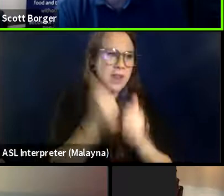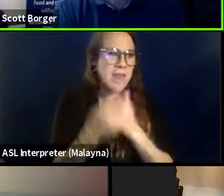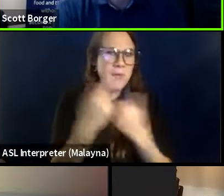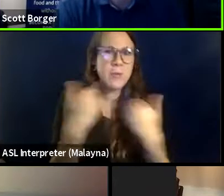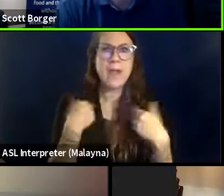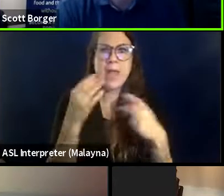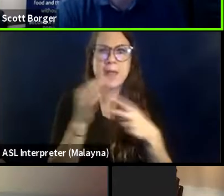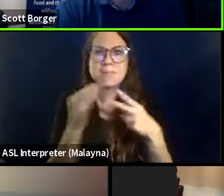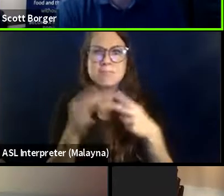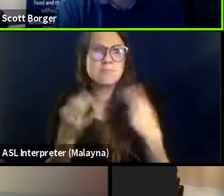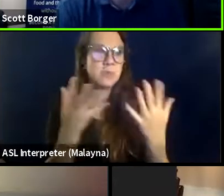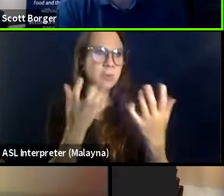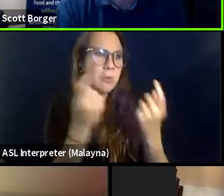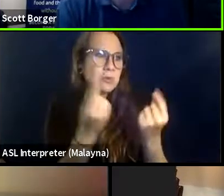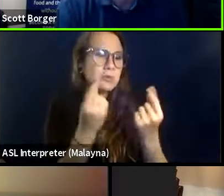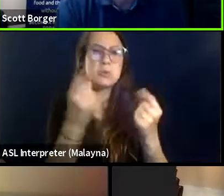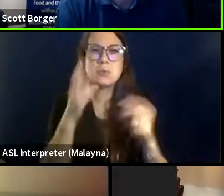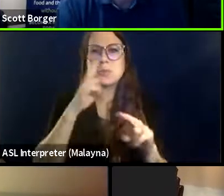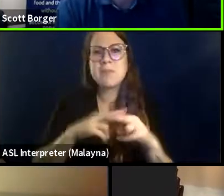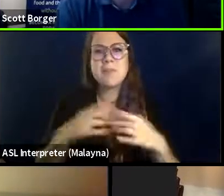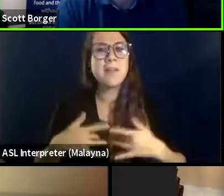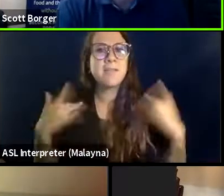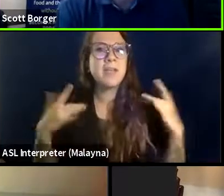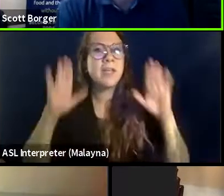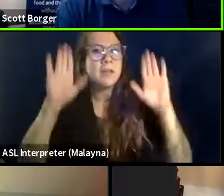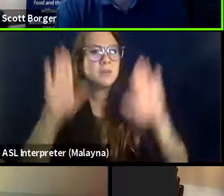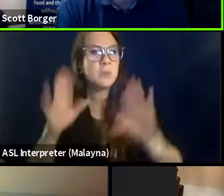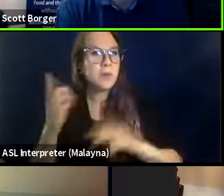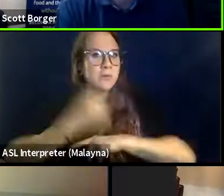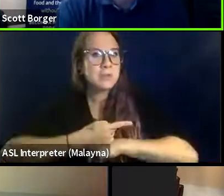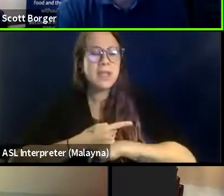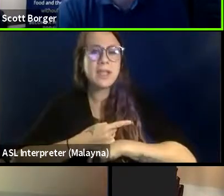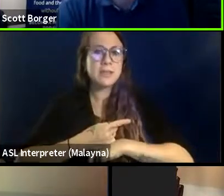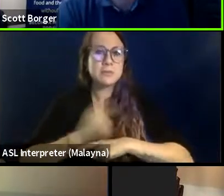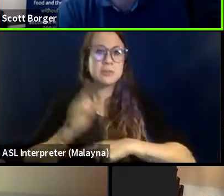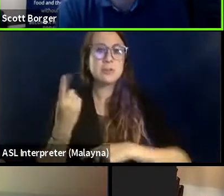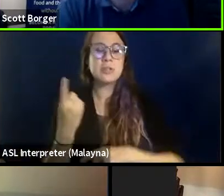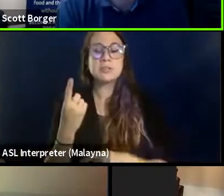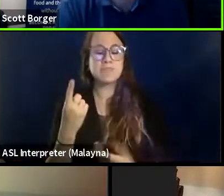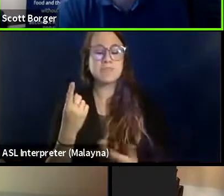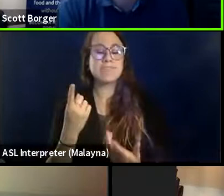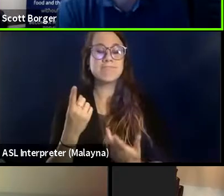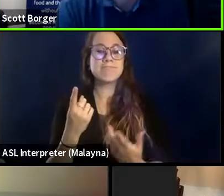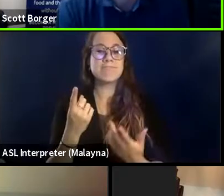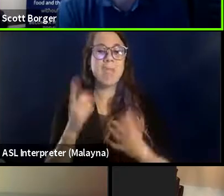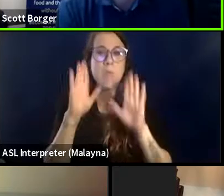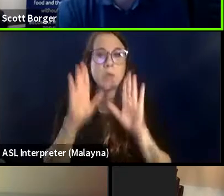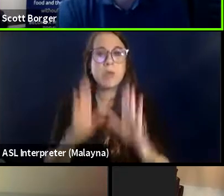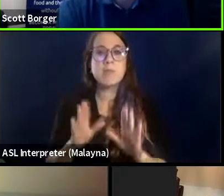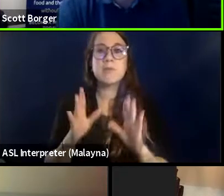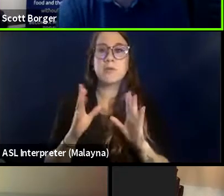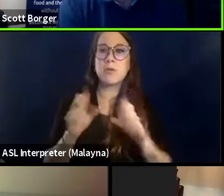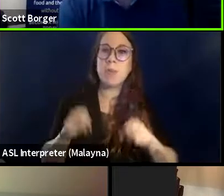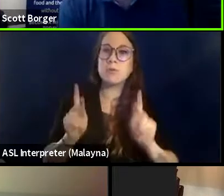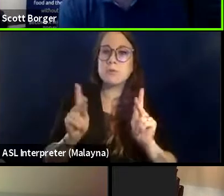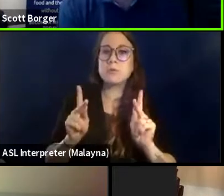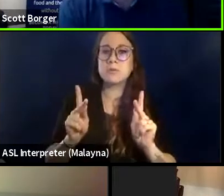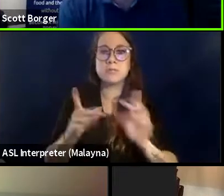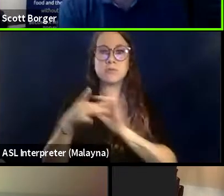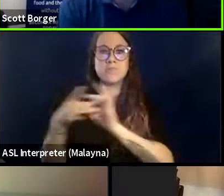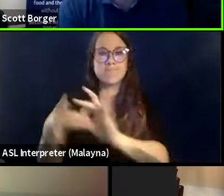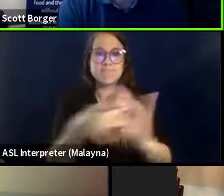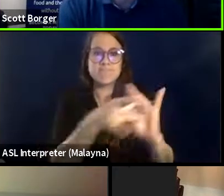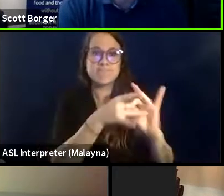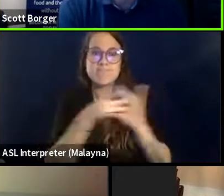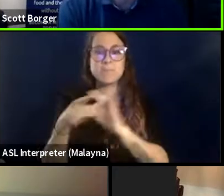wanted to do. It was a fun event. It was a great day. And it was just an opportunity to use food to connect the community together. And that's what Breadcoin's about. So we're trying